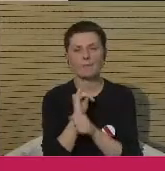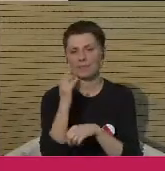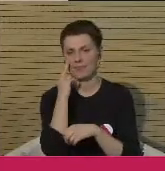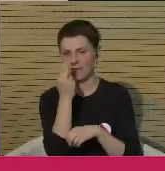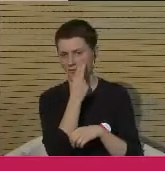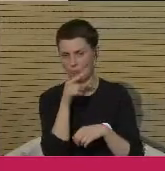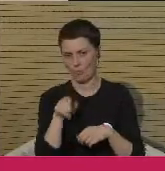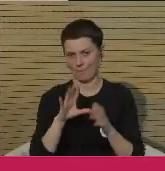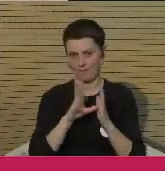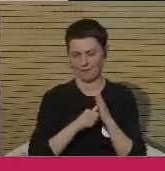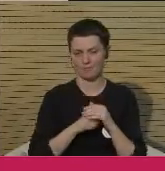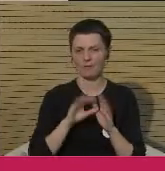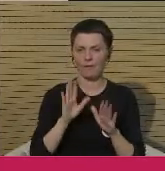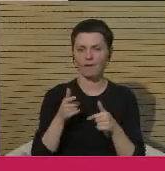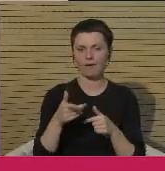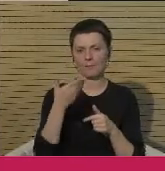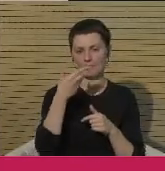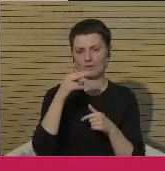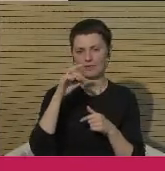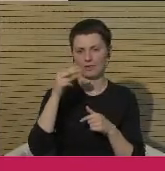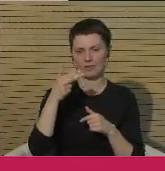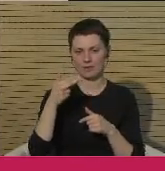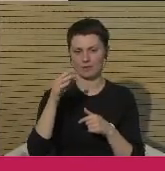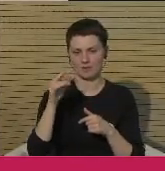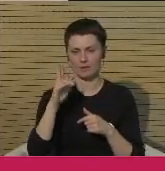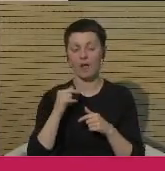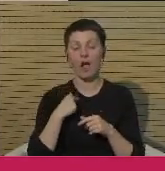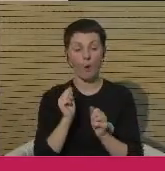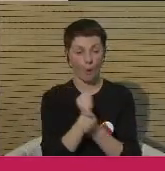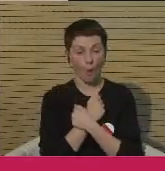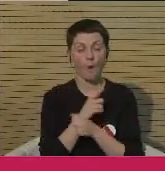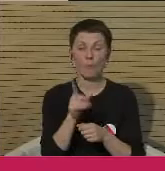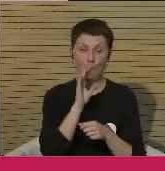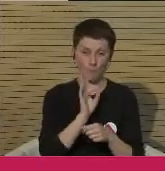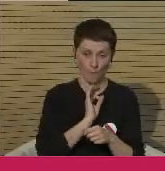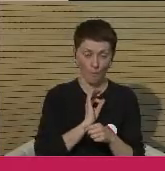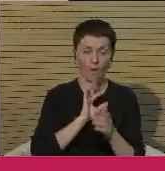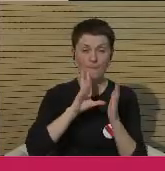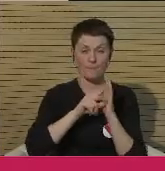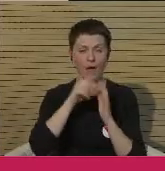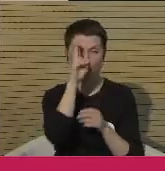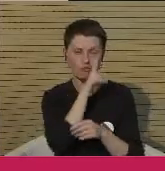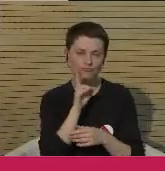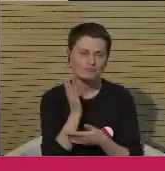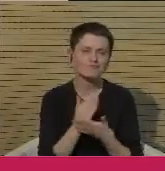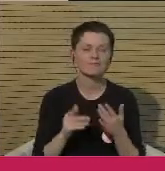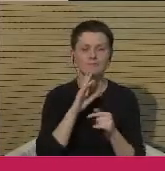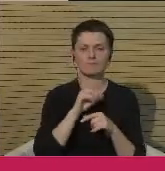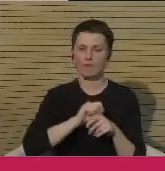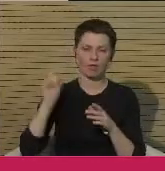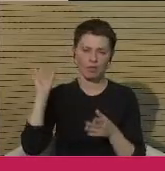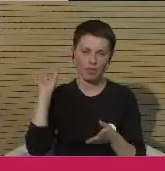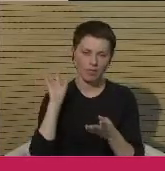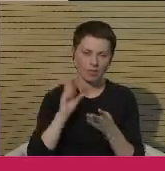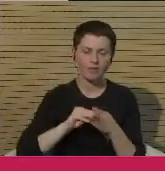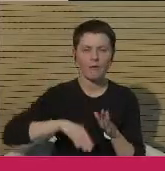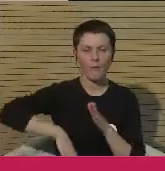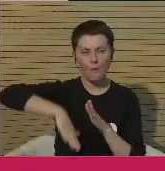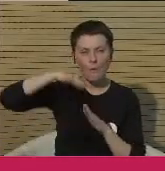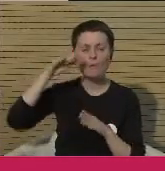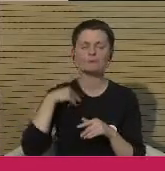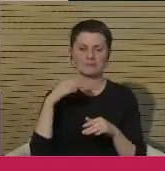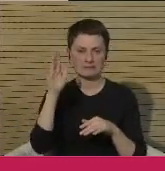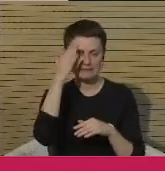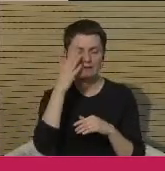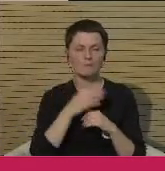Well, I have always said I love and hate Minsk. I love it because it's my hometown. I know